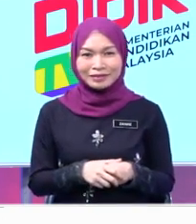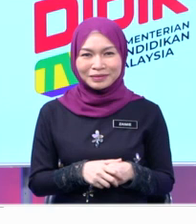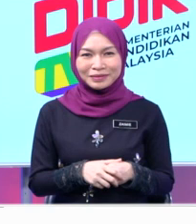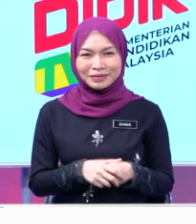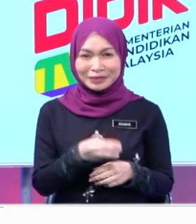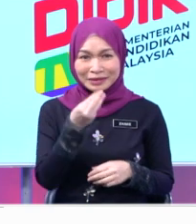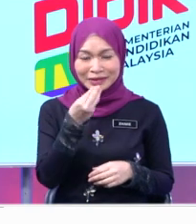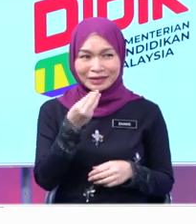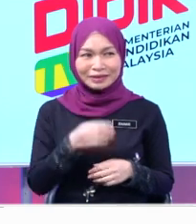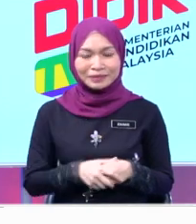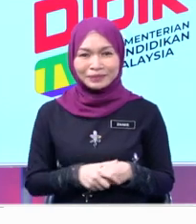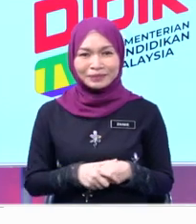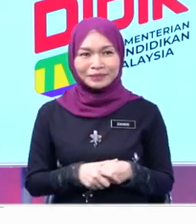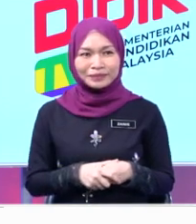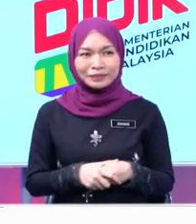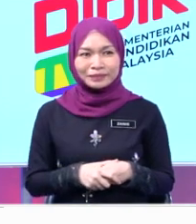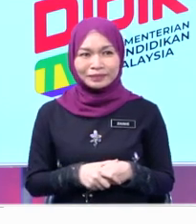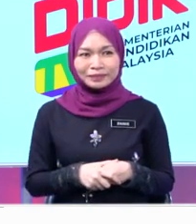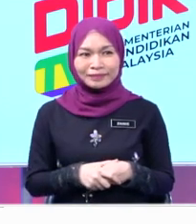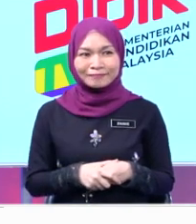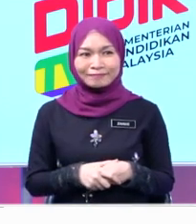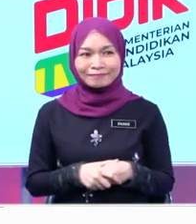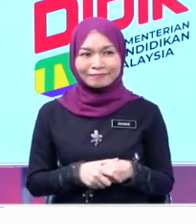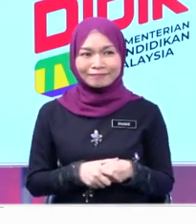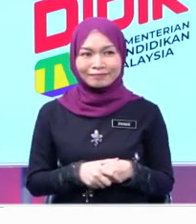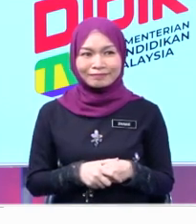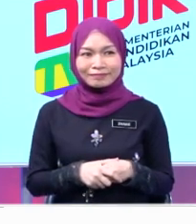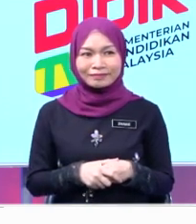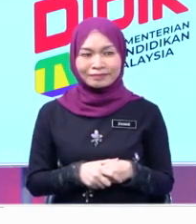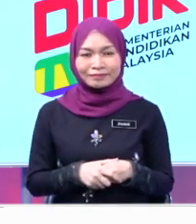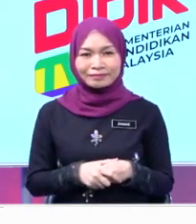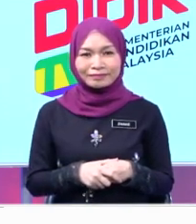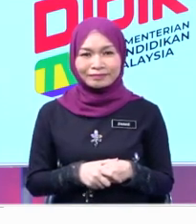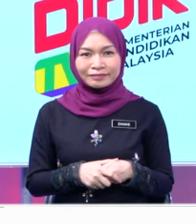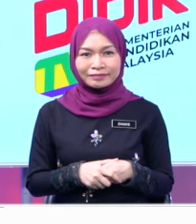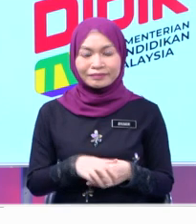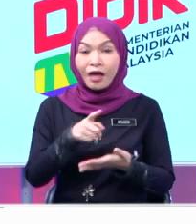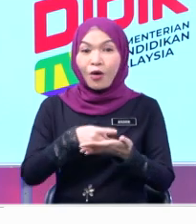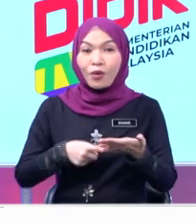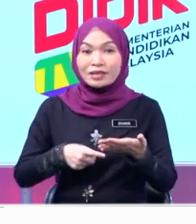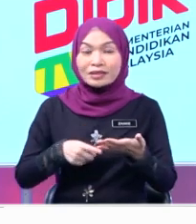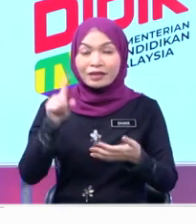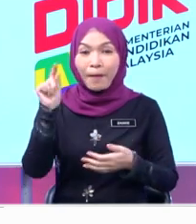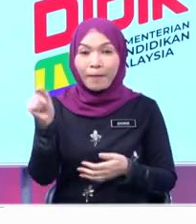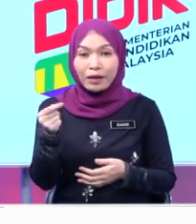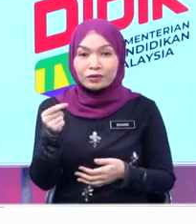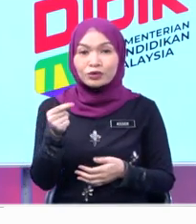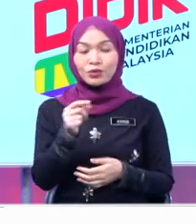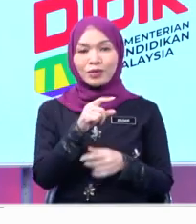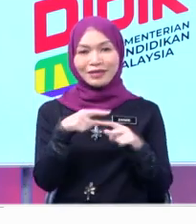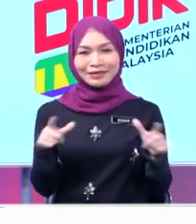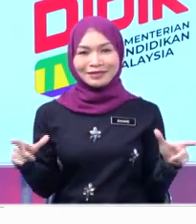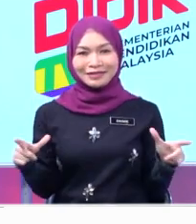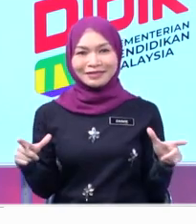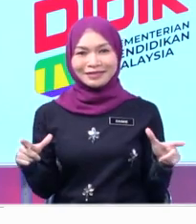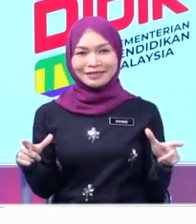okay? And the problem is because of what's the name of that punctuation, CD? What's the name of that punctuation that is